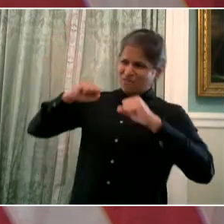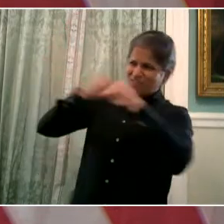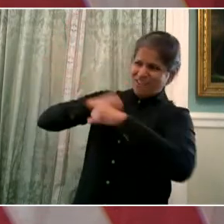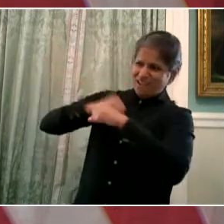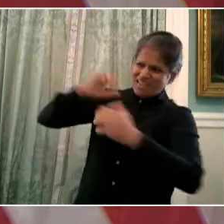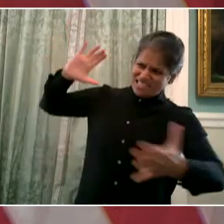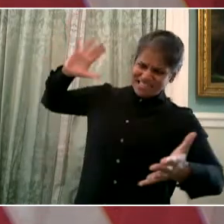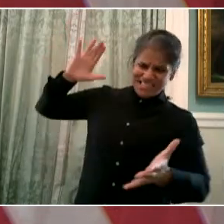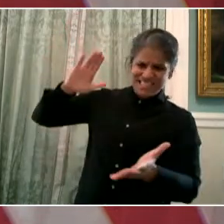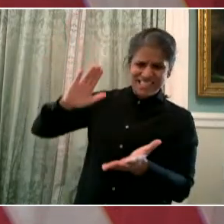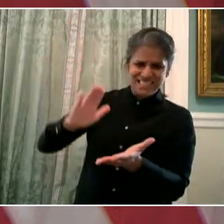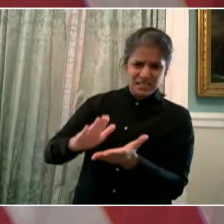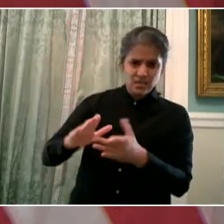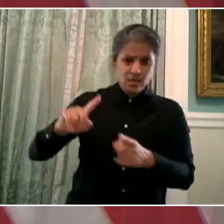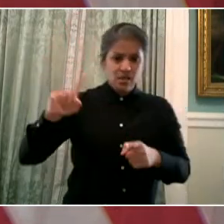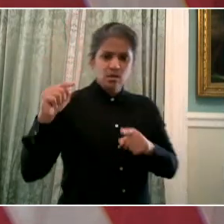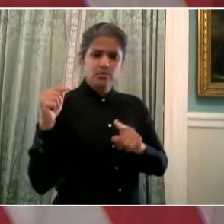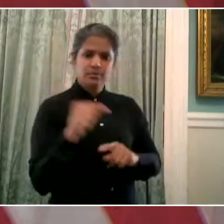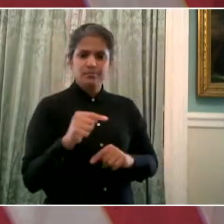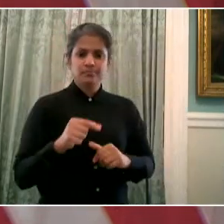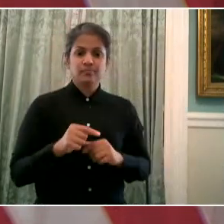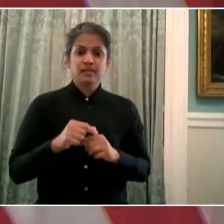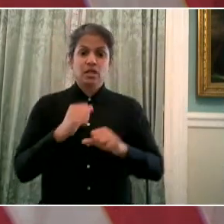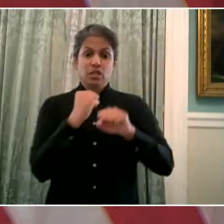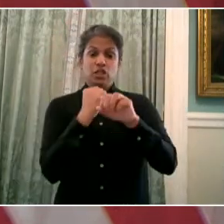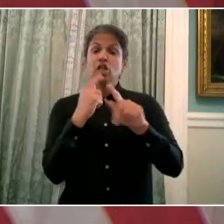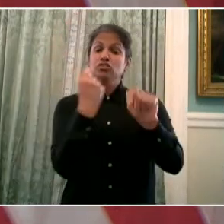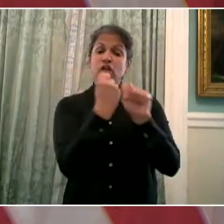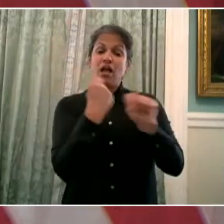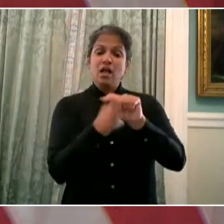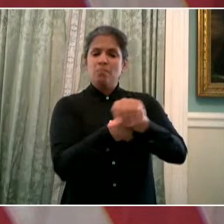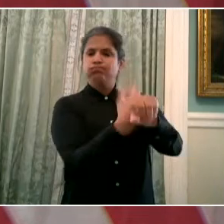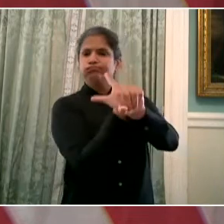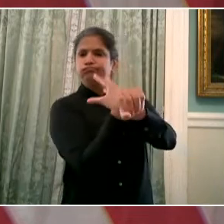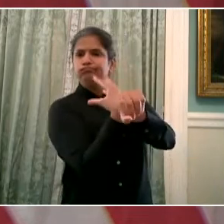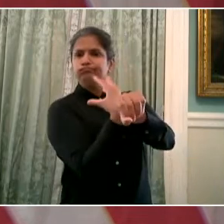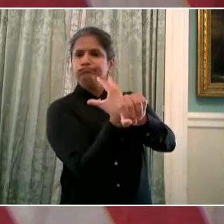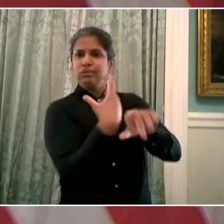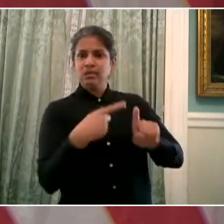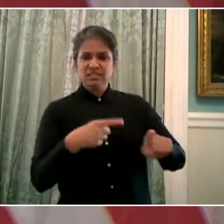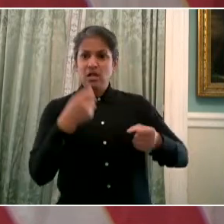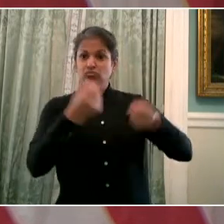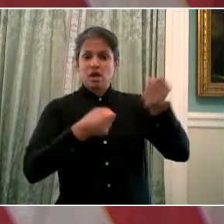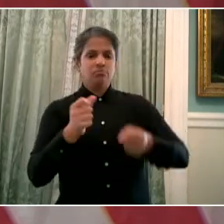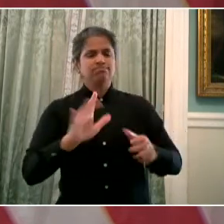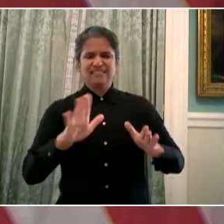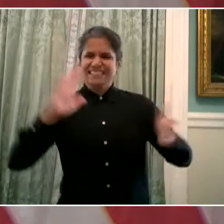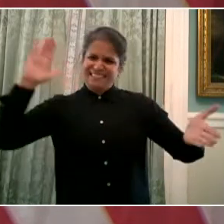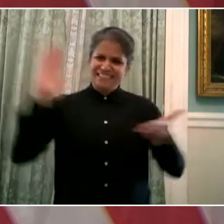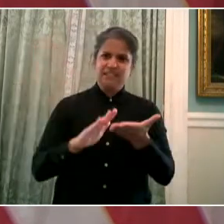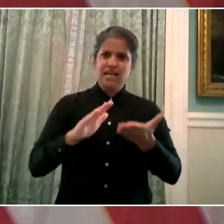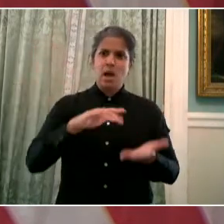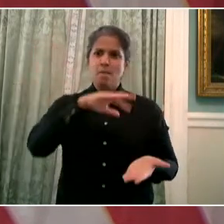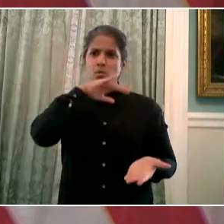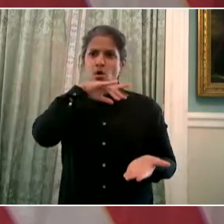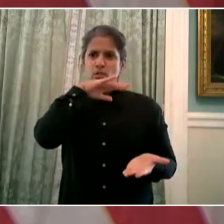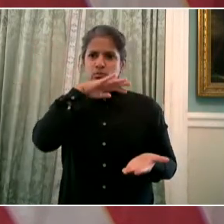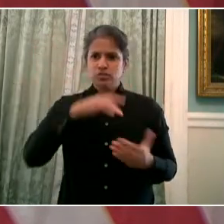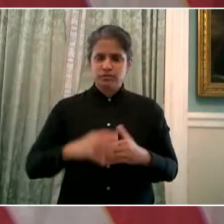pollution from truck traffic, and we're helping New Yorkers that must drive to drive electric through creating a robust charging